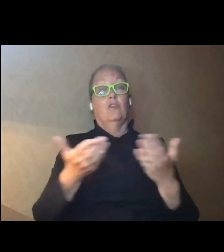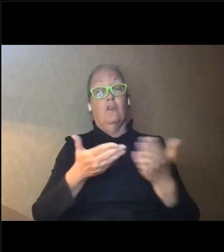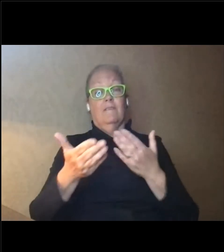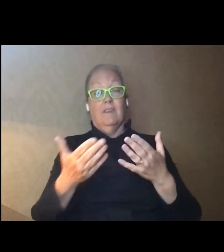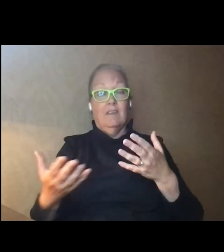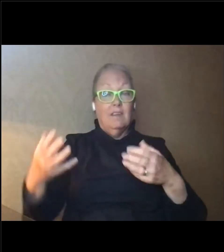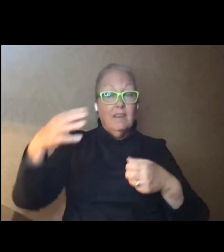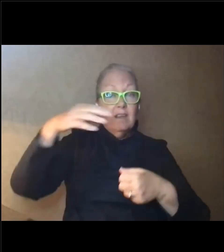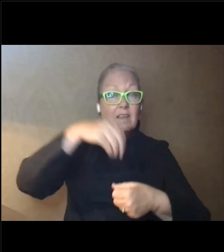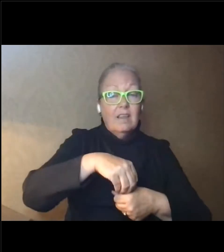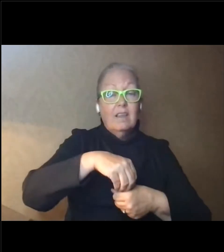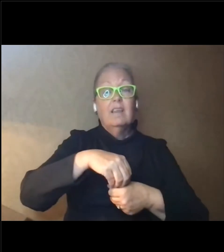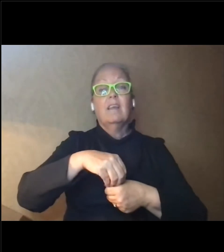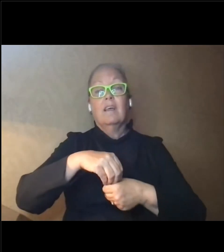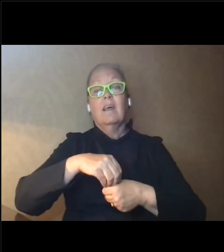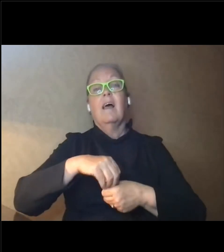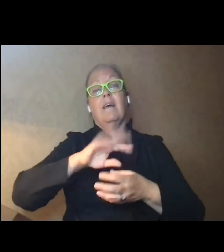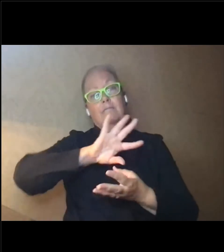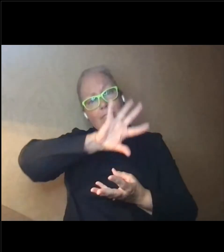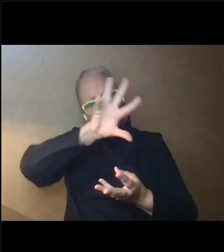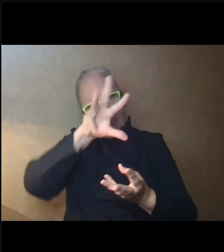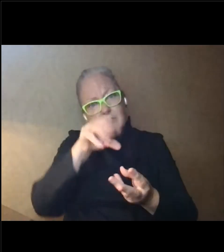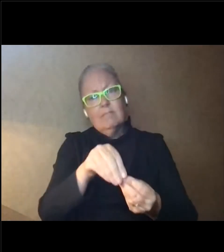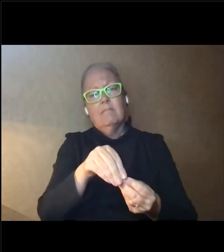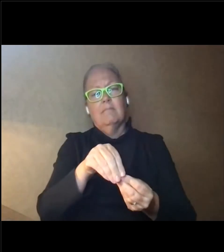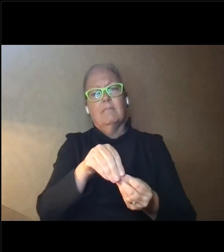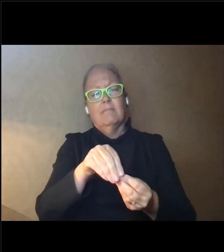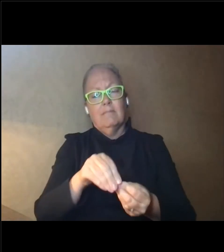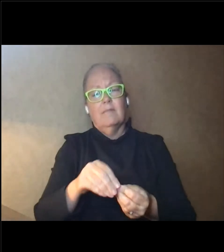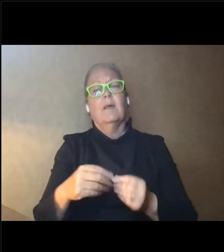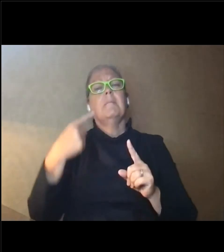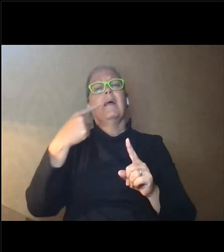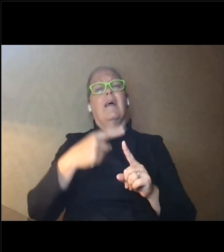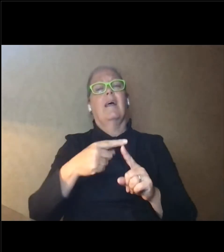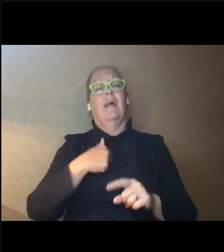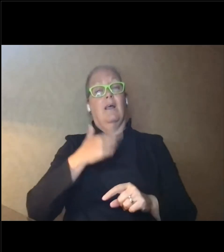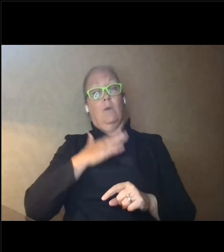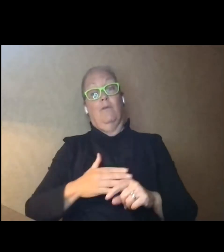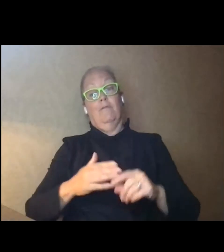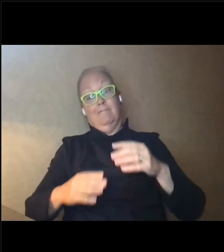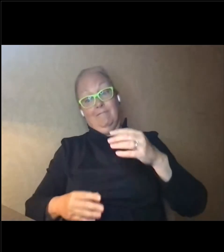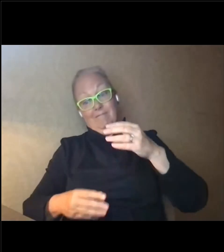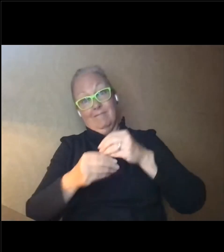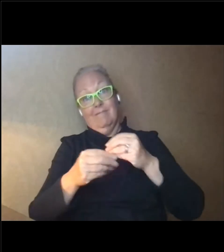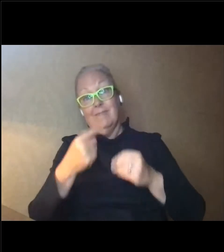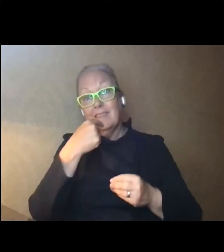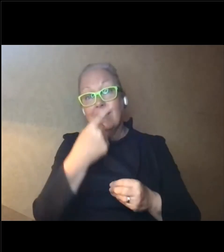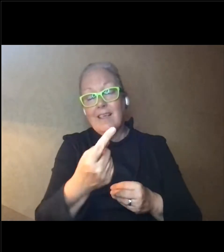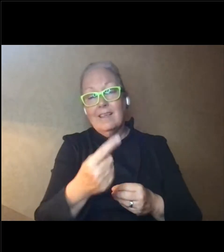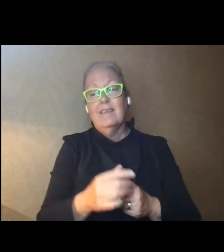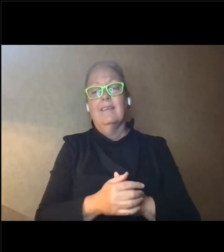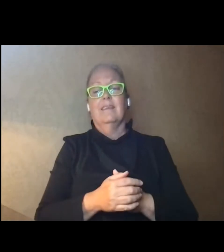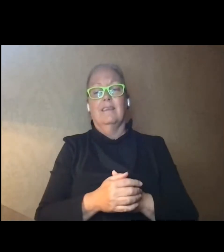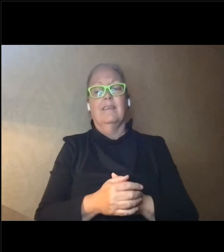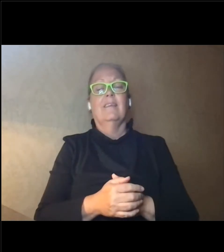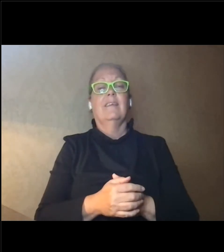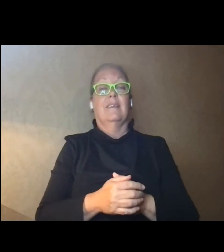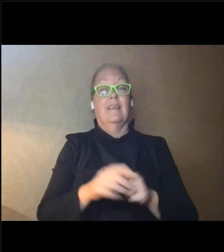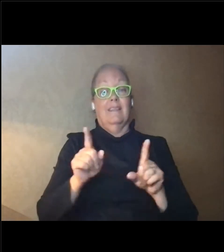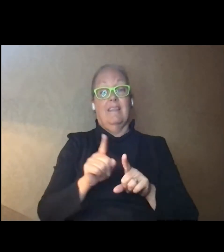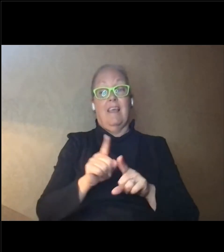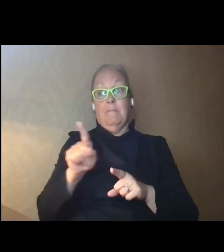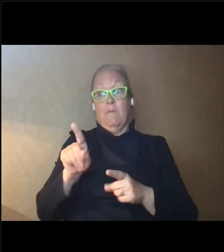entire system. And I also want to add an addition to that, because it's not only the health system, but